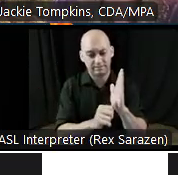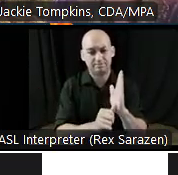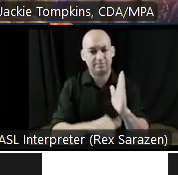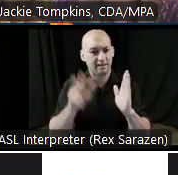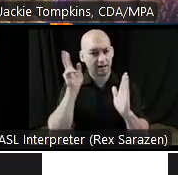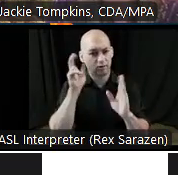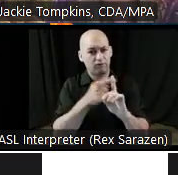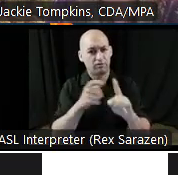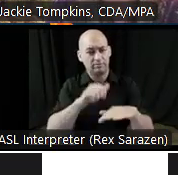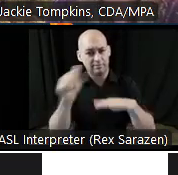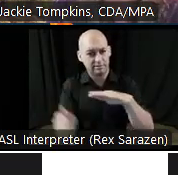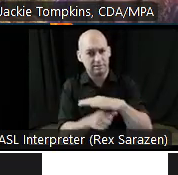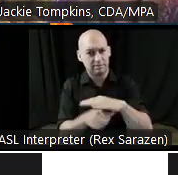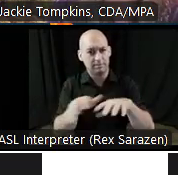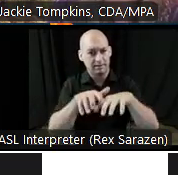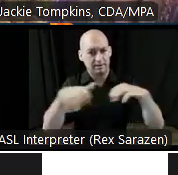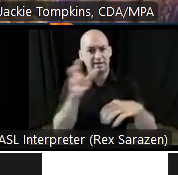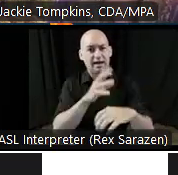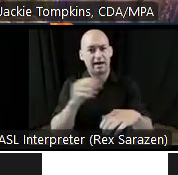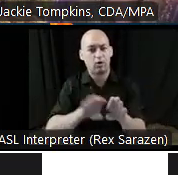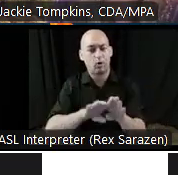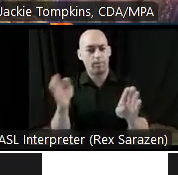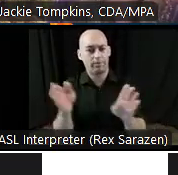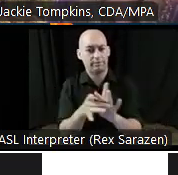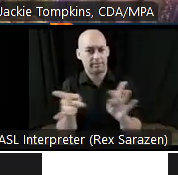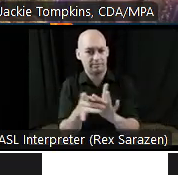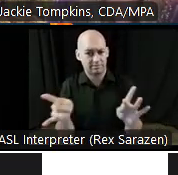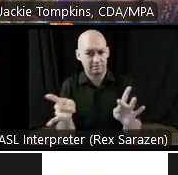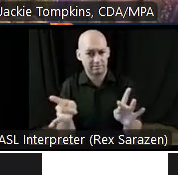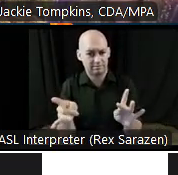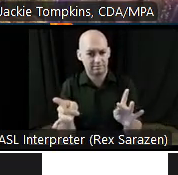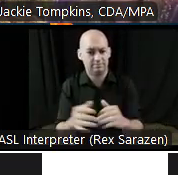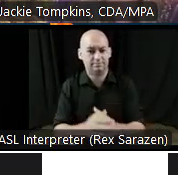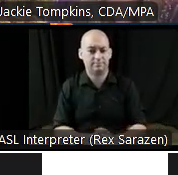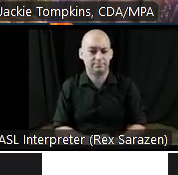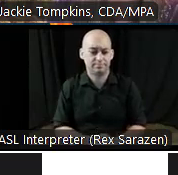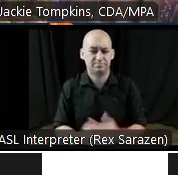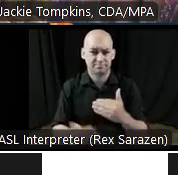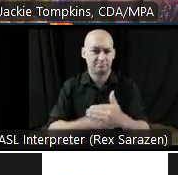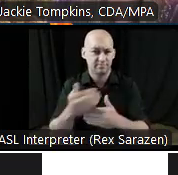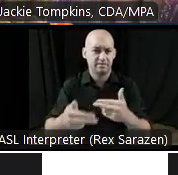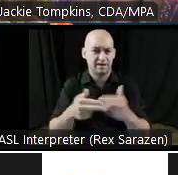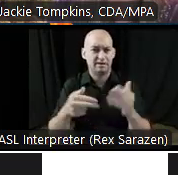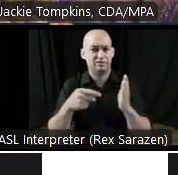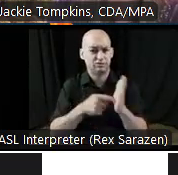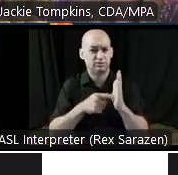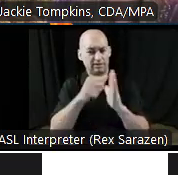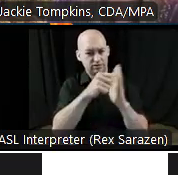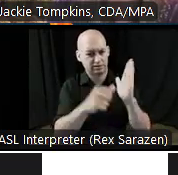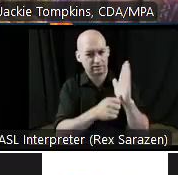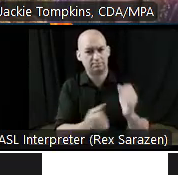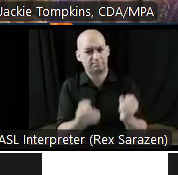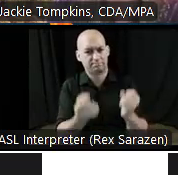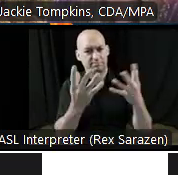subcommittees as well as some opening remarks. Next slide just shows kind of the rest of the agenda. It's pretty robust.